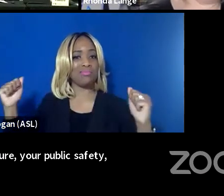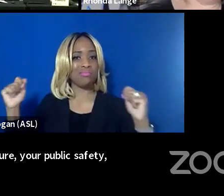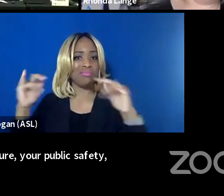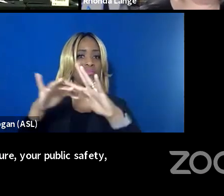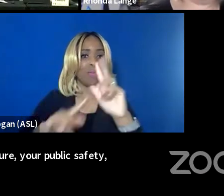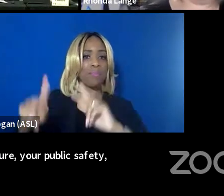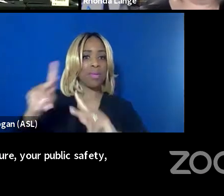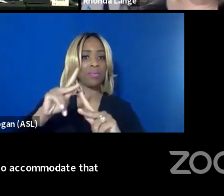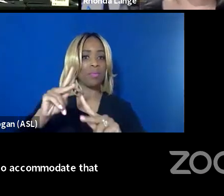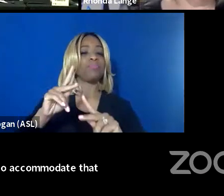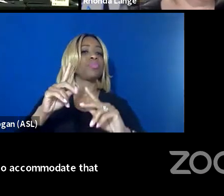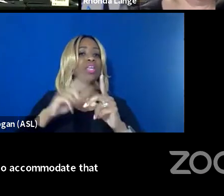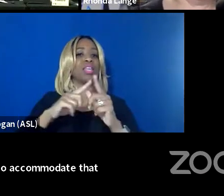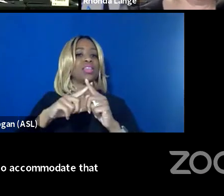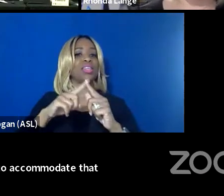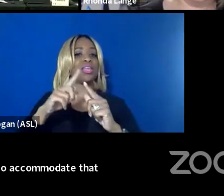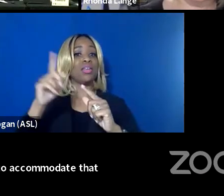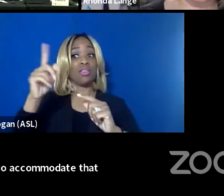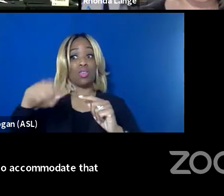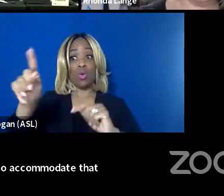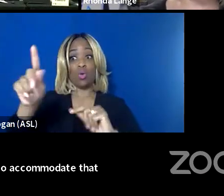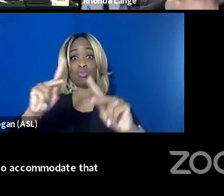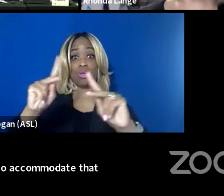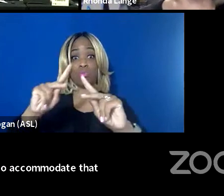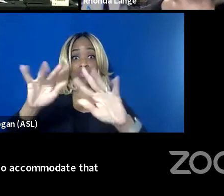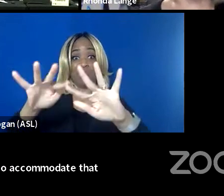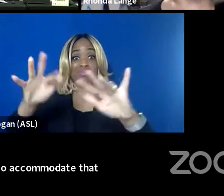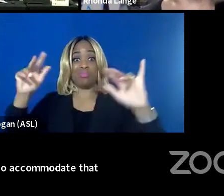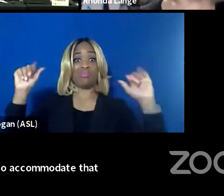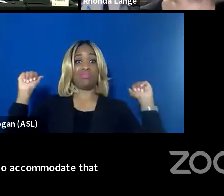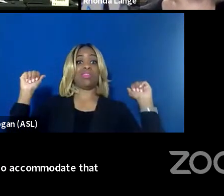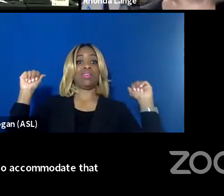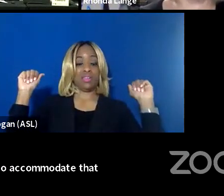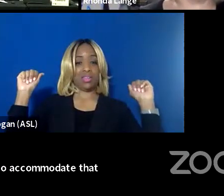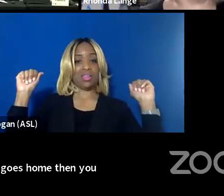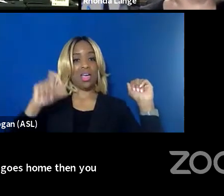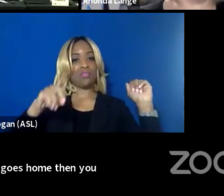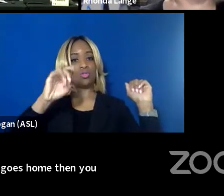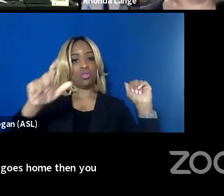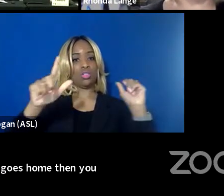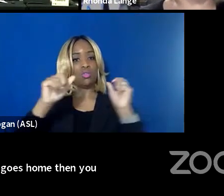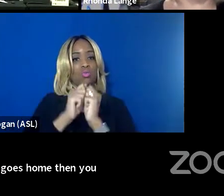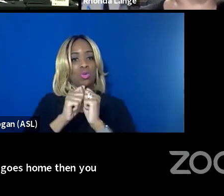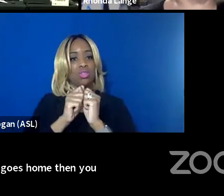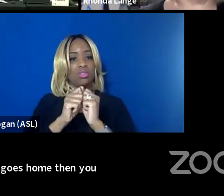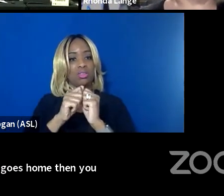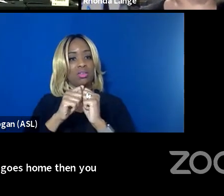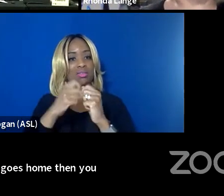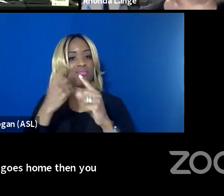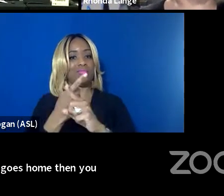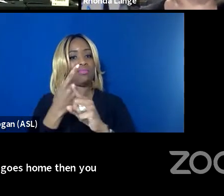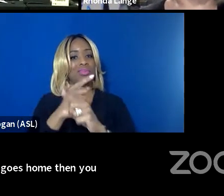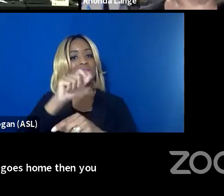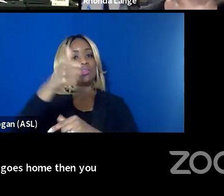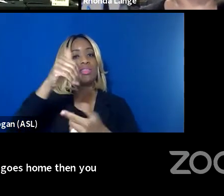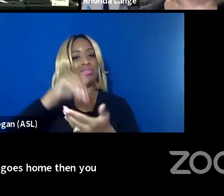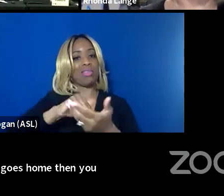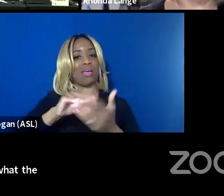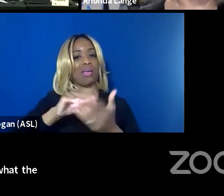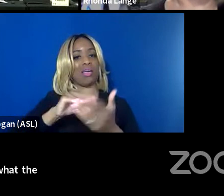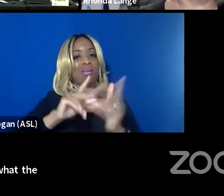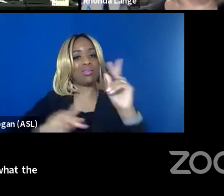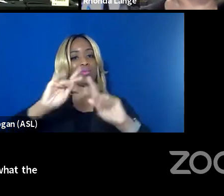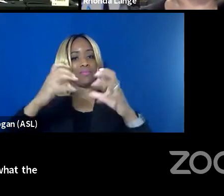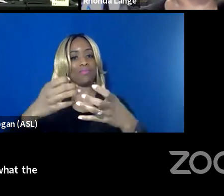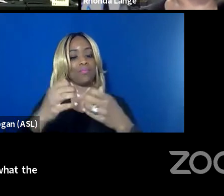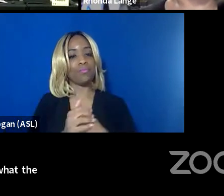when everybody goes home, then you have to deal with what the normal 10,000 population.